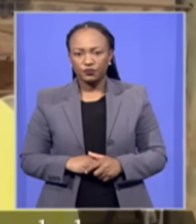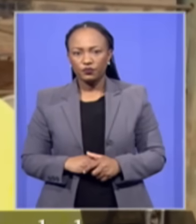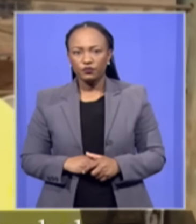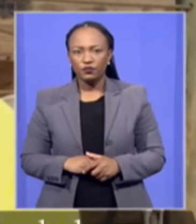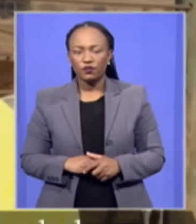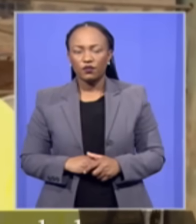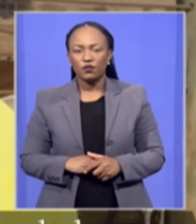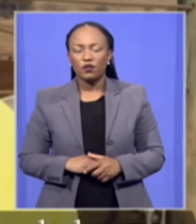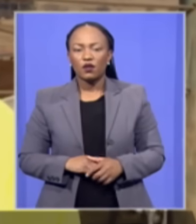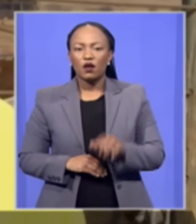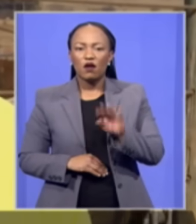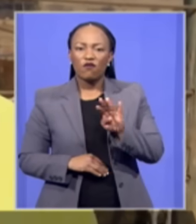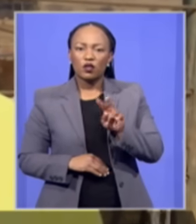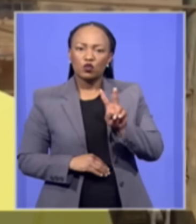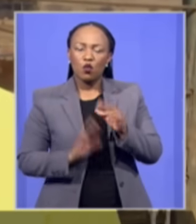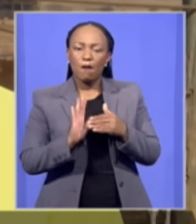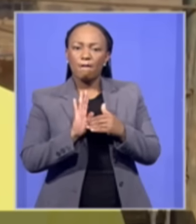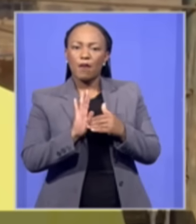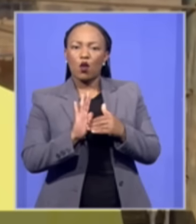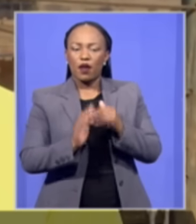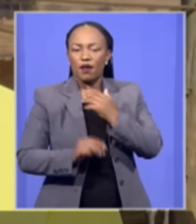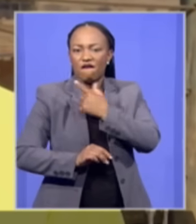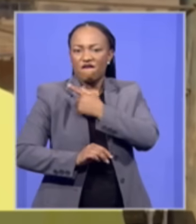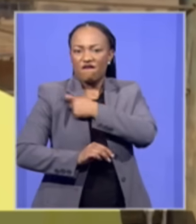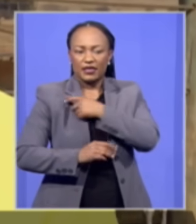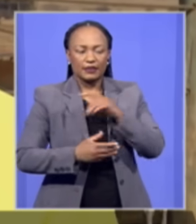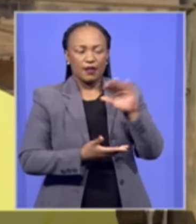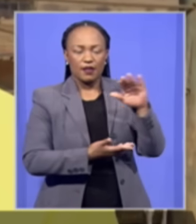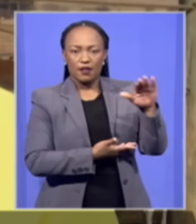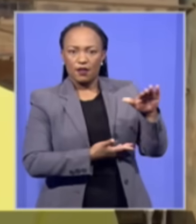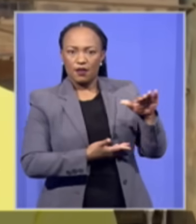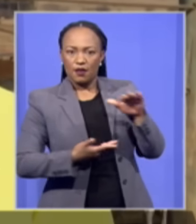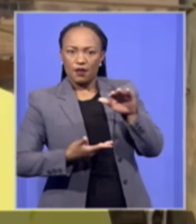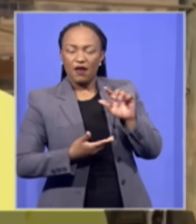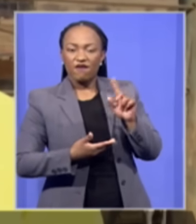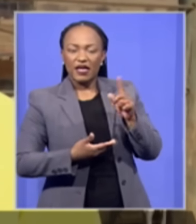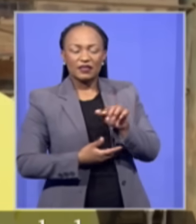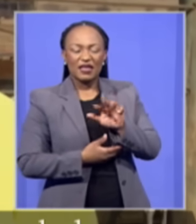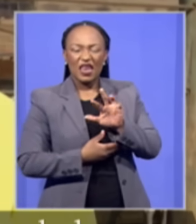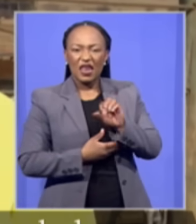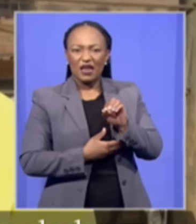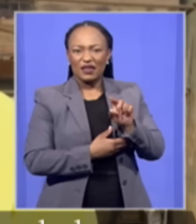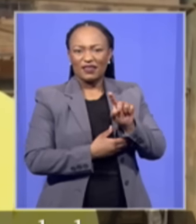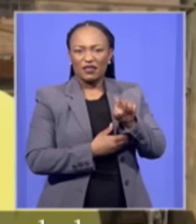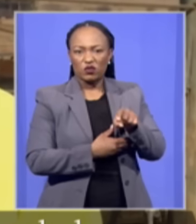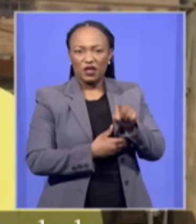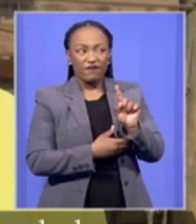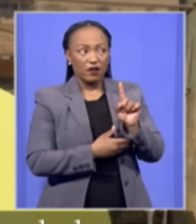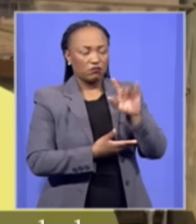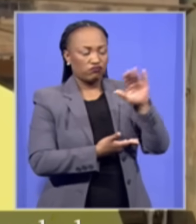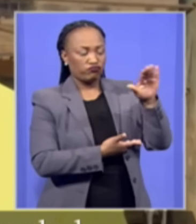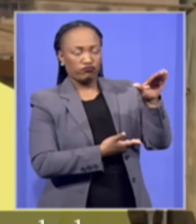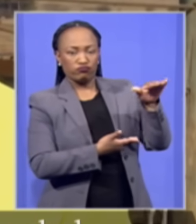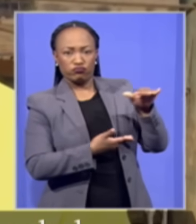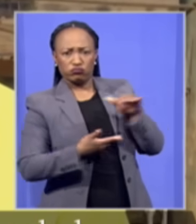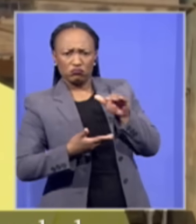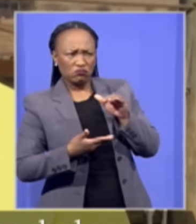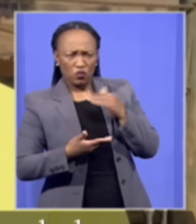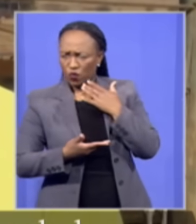million rand for vaccines. The first batch of 900,000 arrived last week. When was it? Last